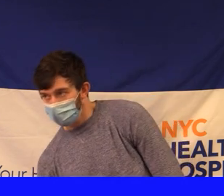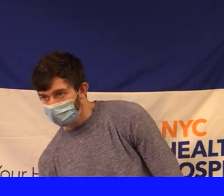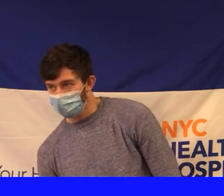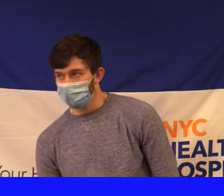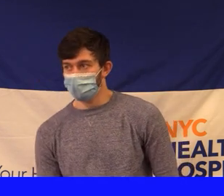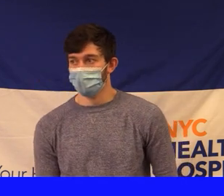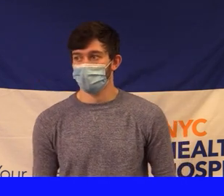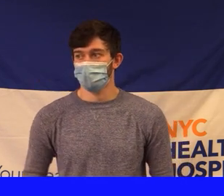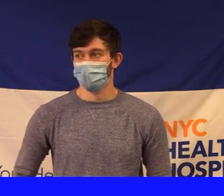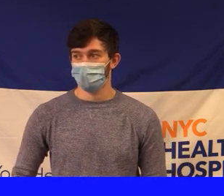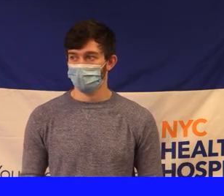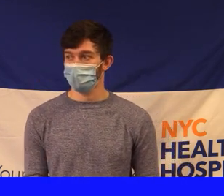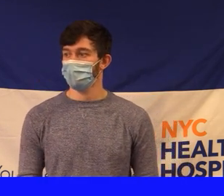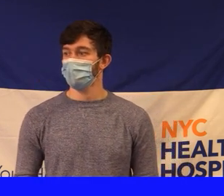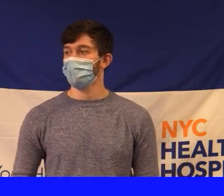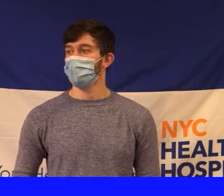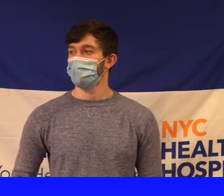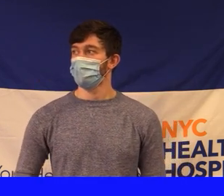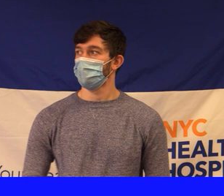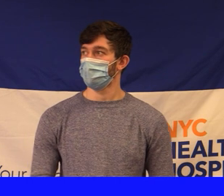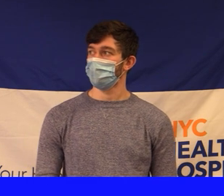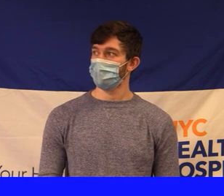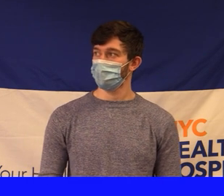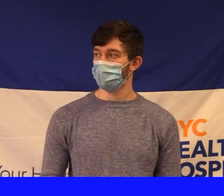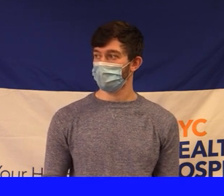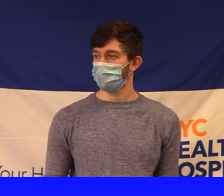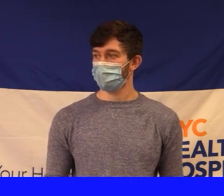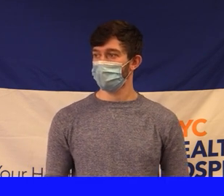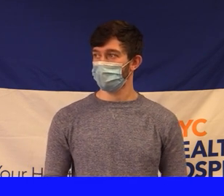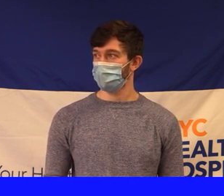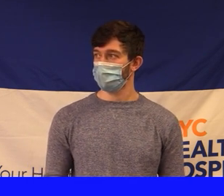welcome, Sally. Vincent, I just wanted to...